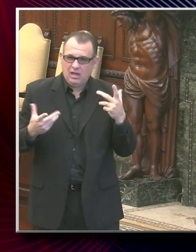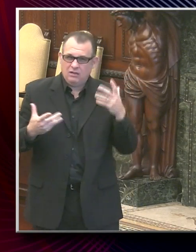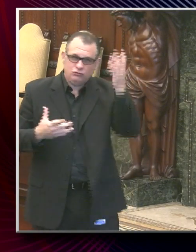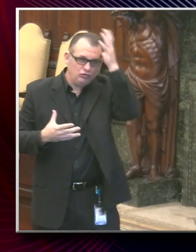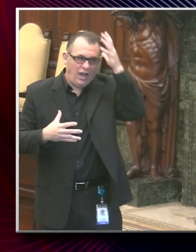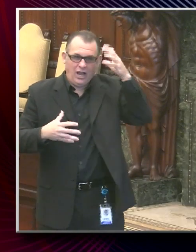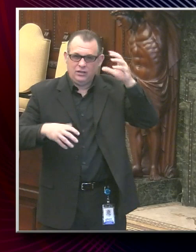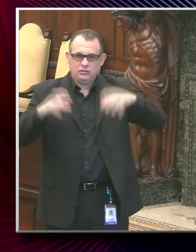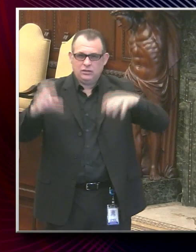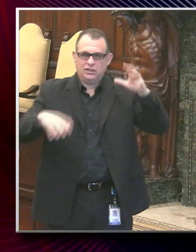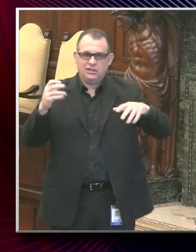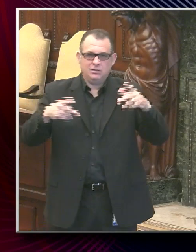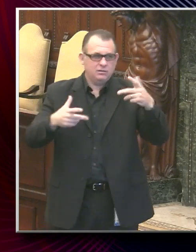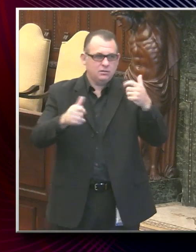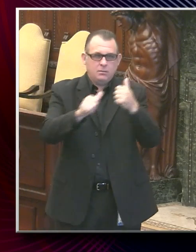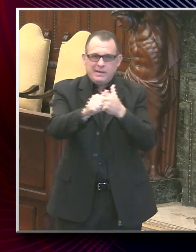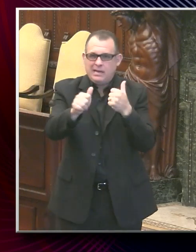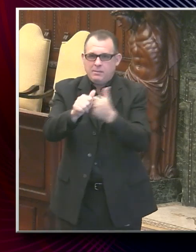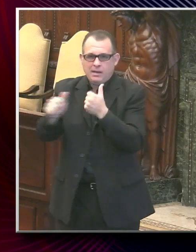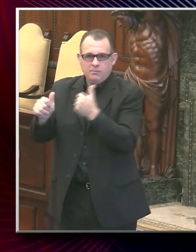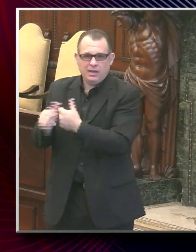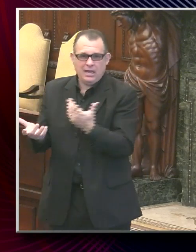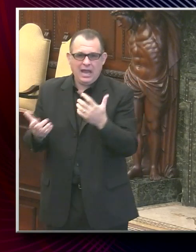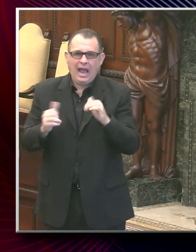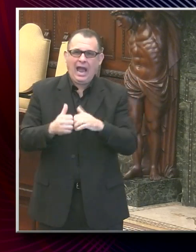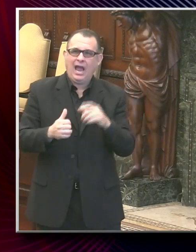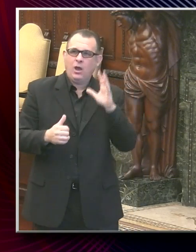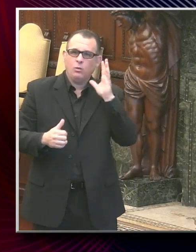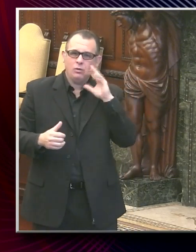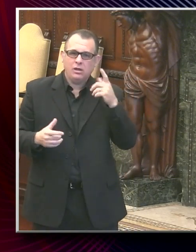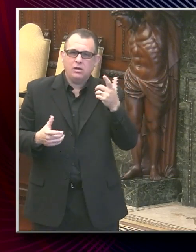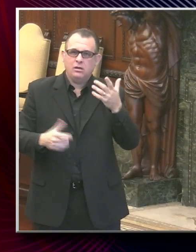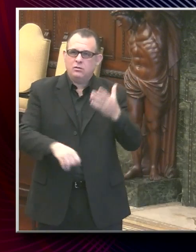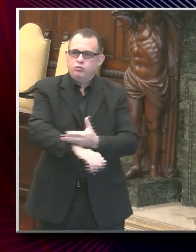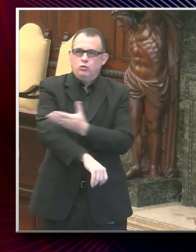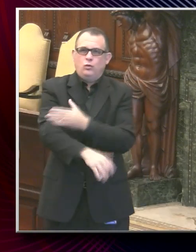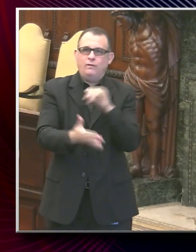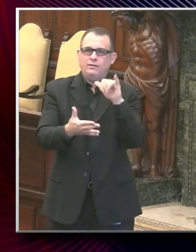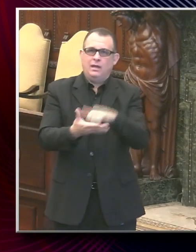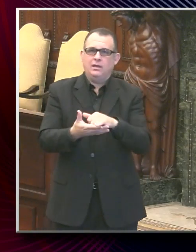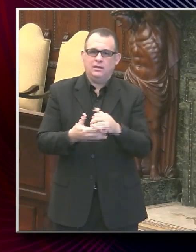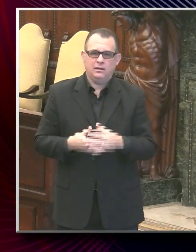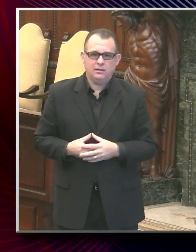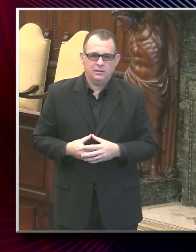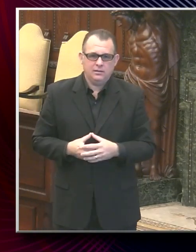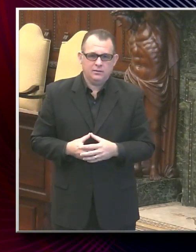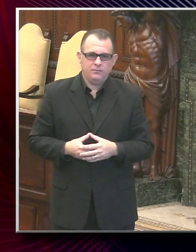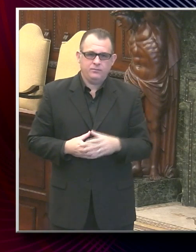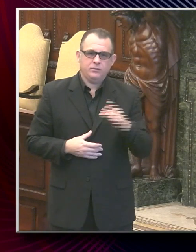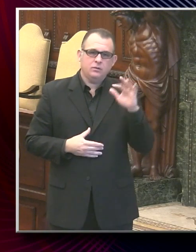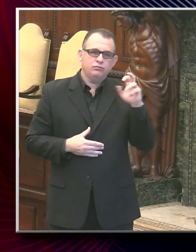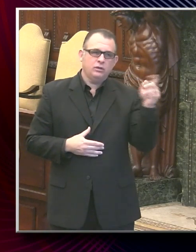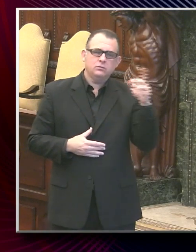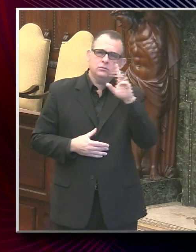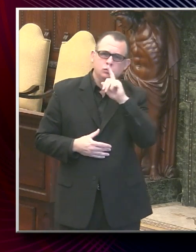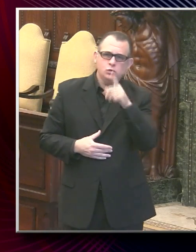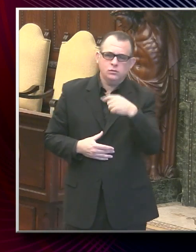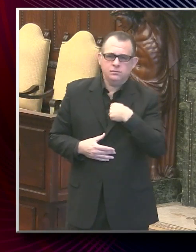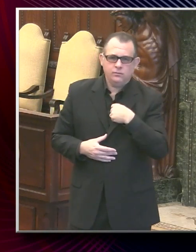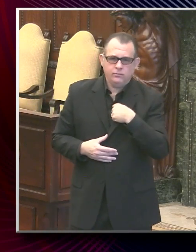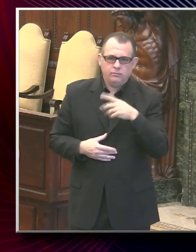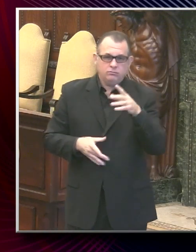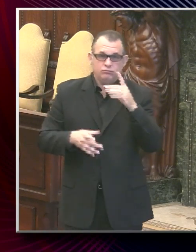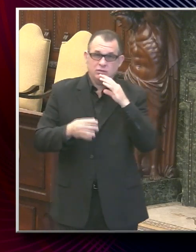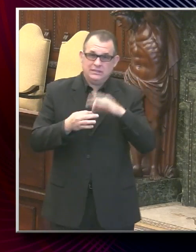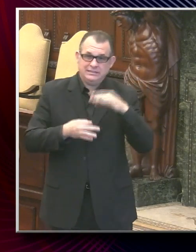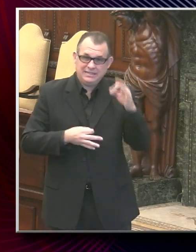the department, if they're planning to better handle this, how they're doing that. Sure. The delays in sanitation